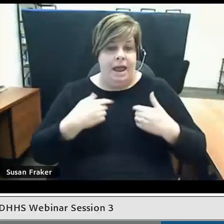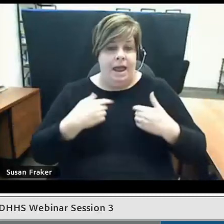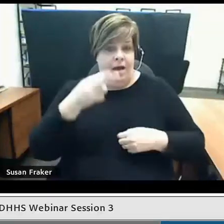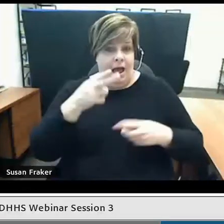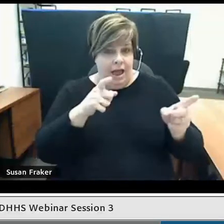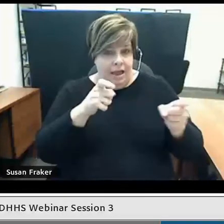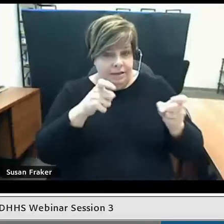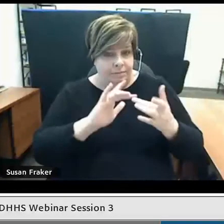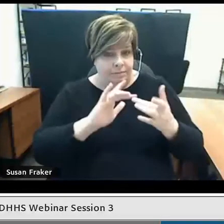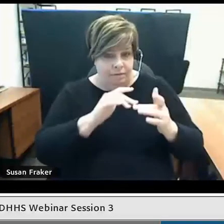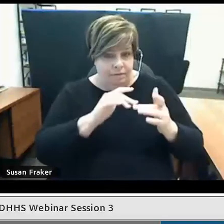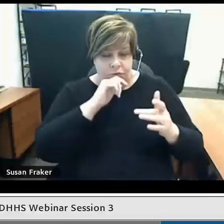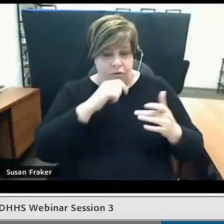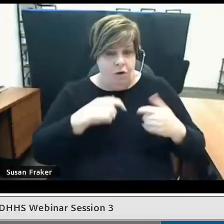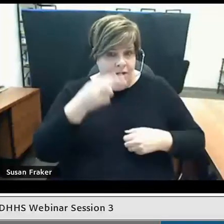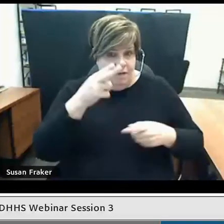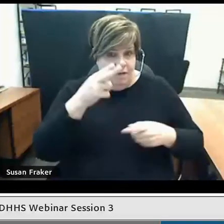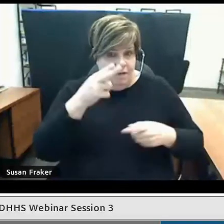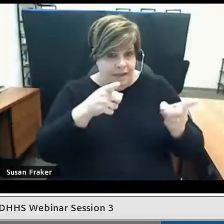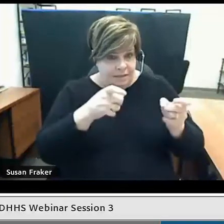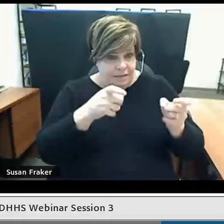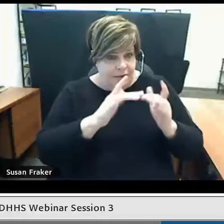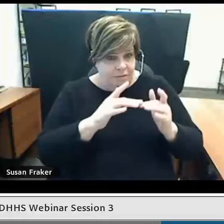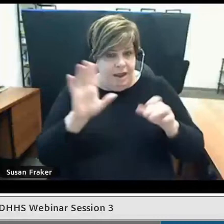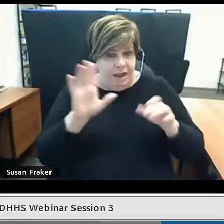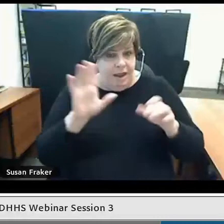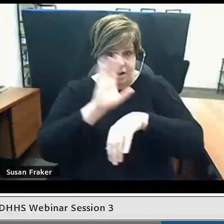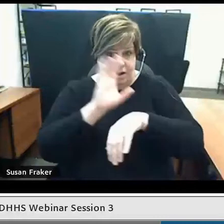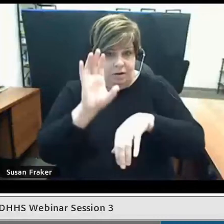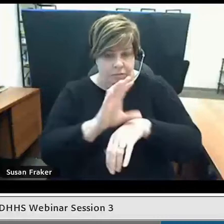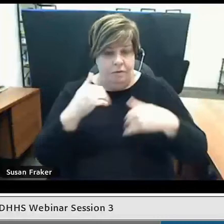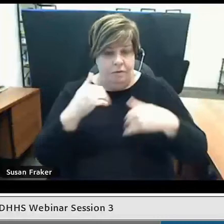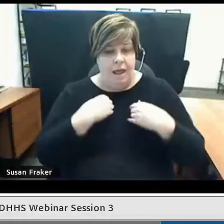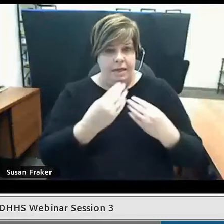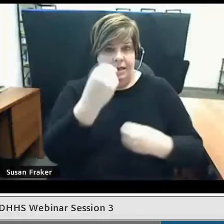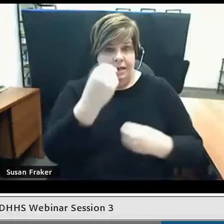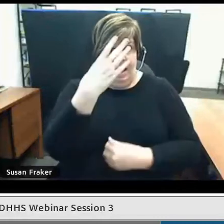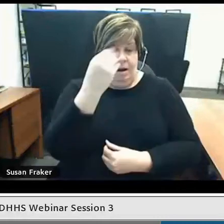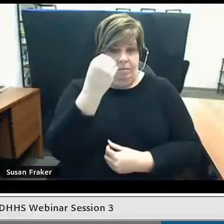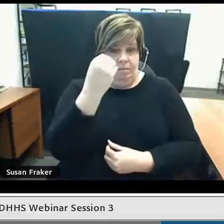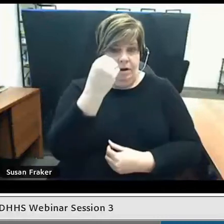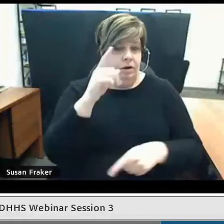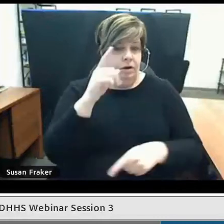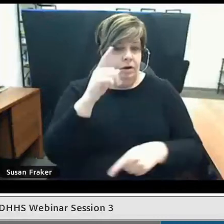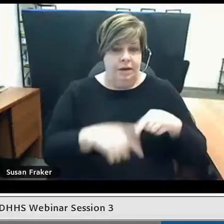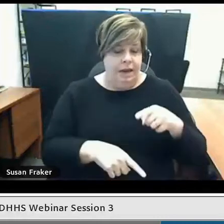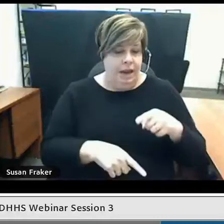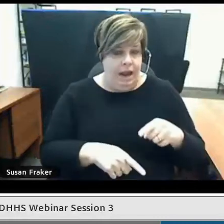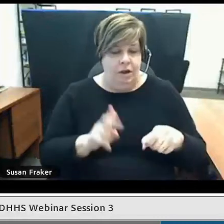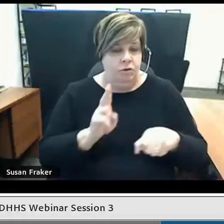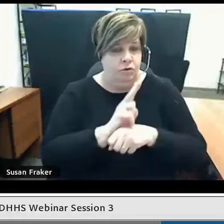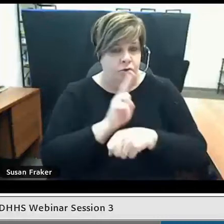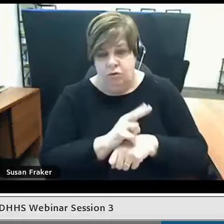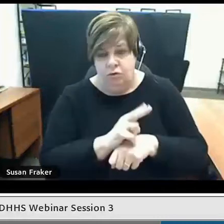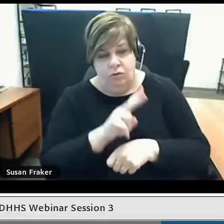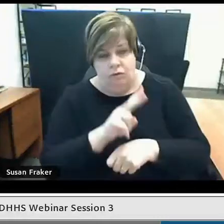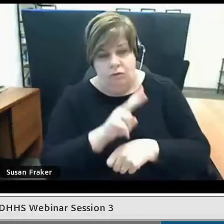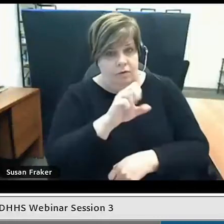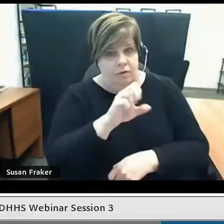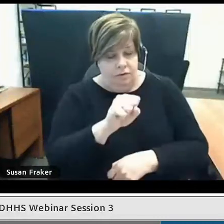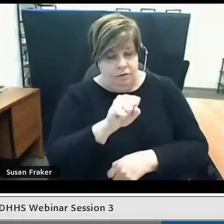you don't have high-speed internet and a computer that has a camera on it, you won't be able to have access to video